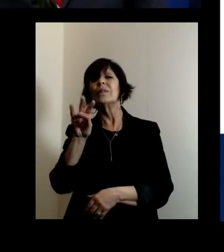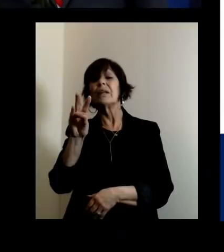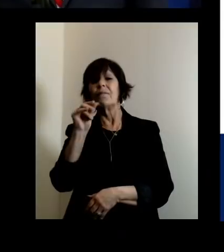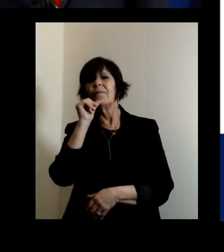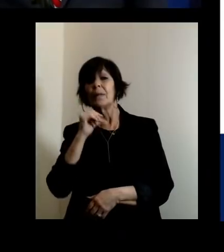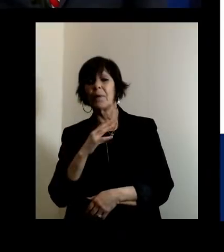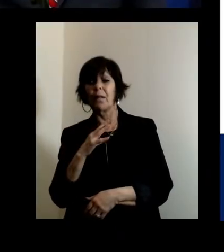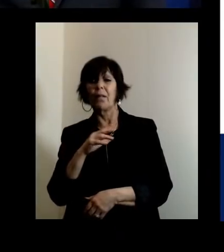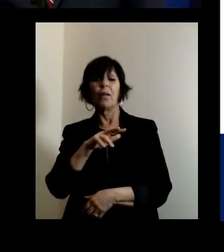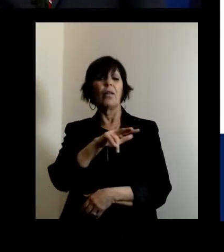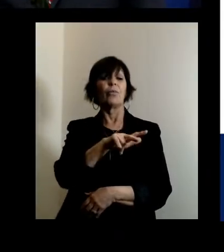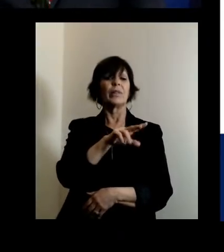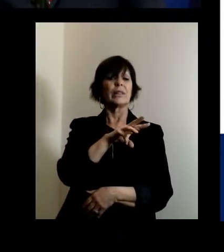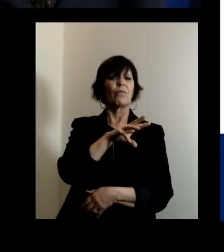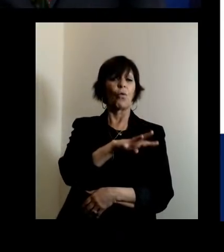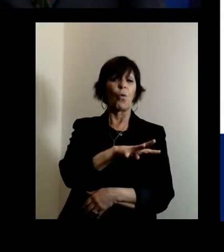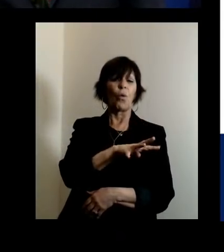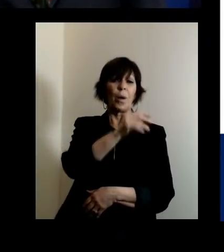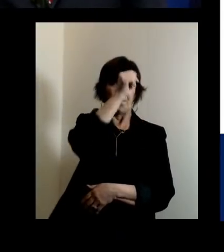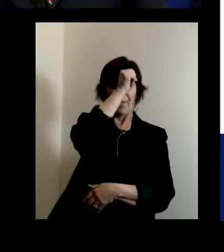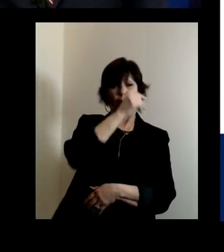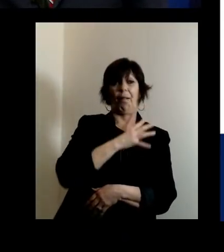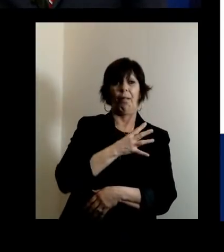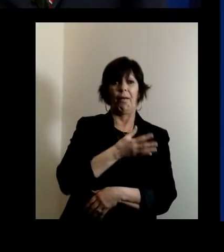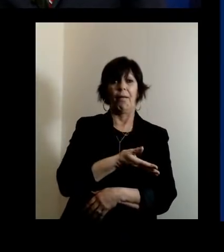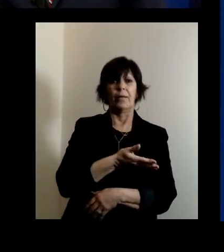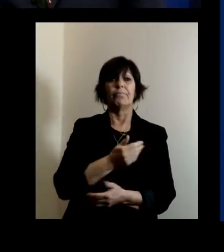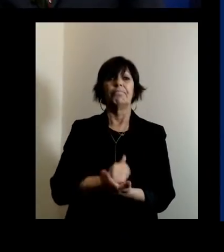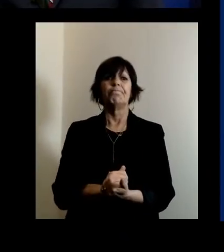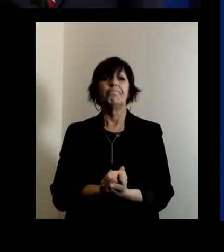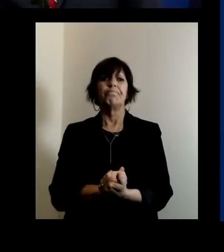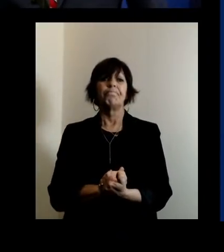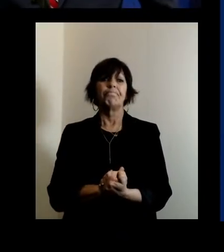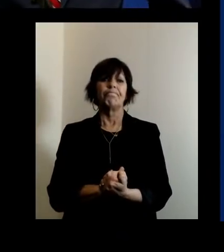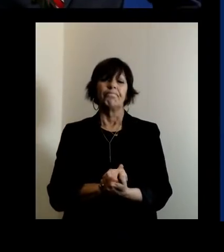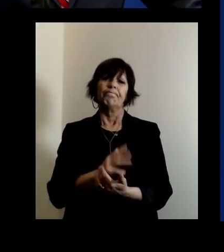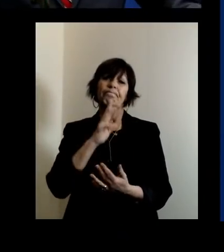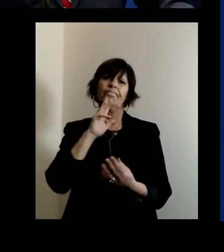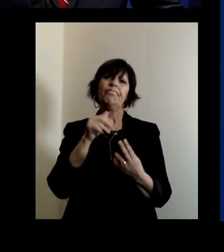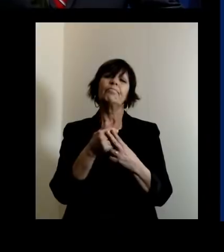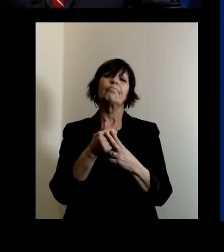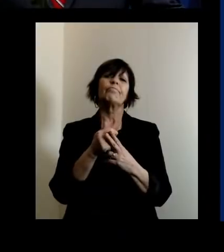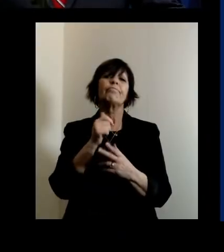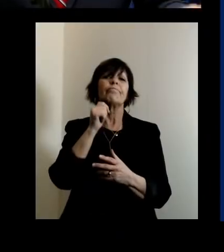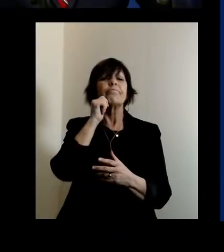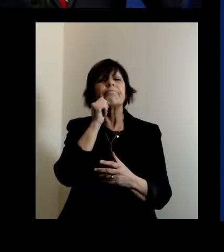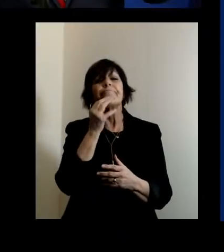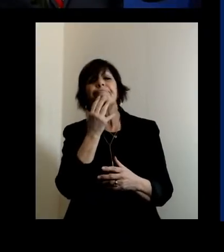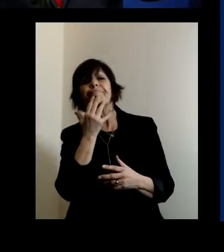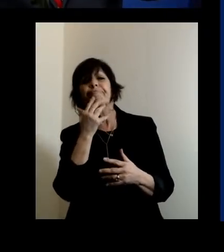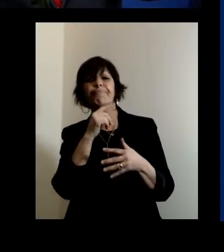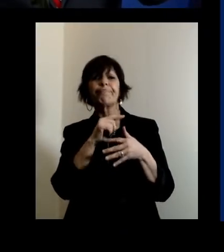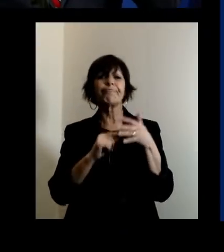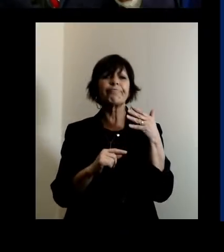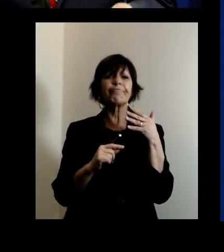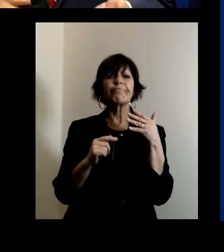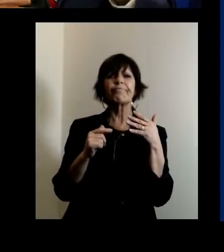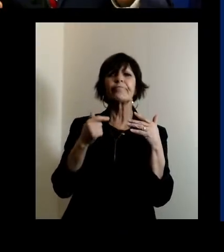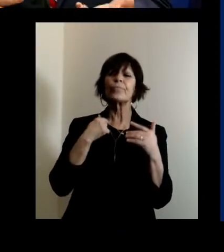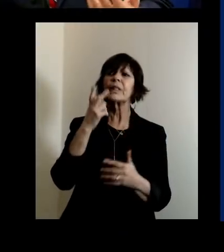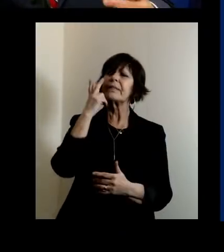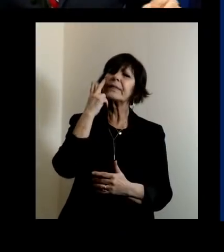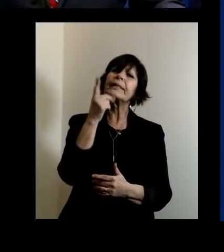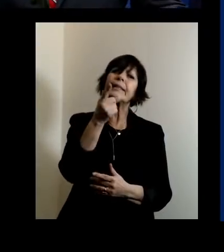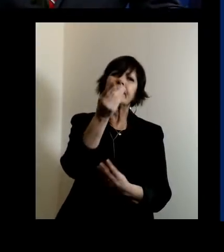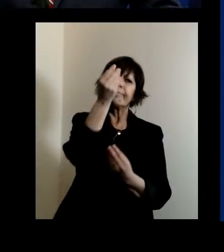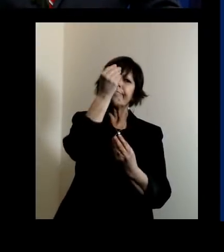female, 364 were male. When we talk about race and ethnicity, we have seen this